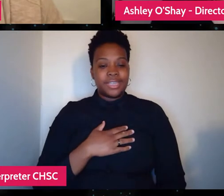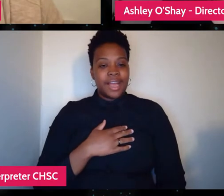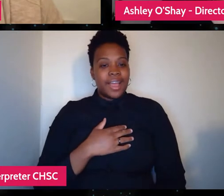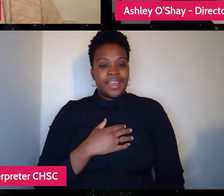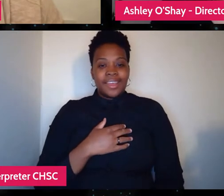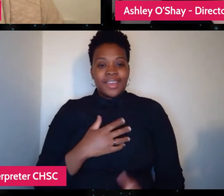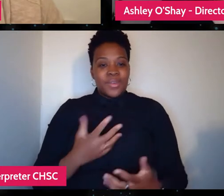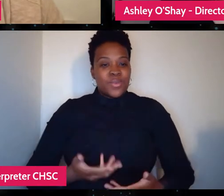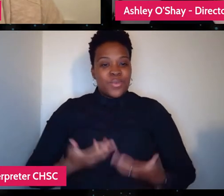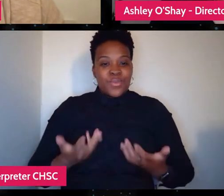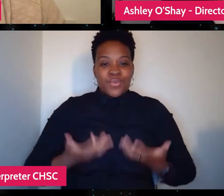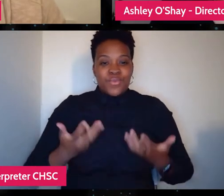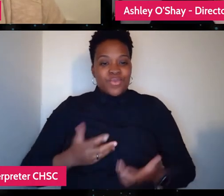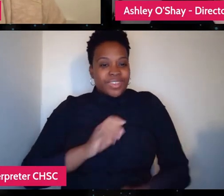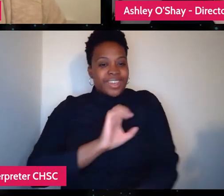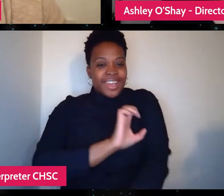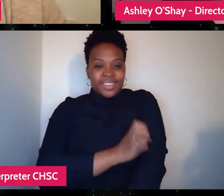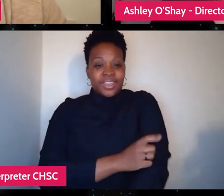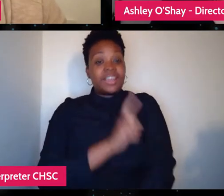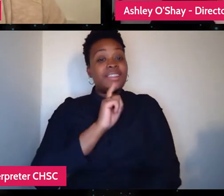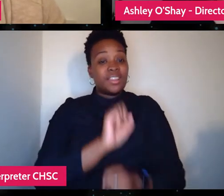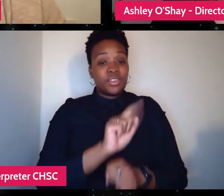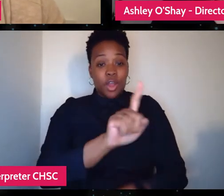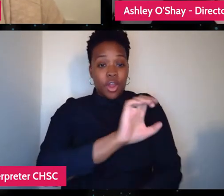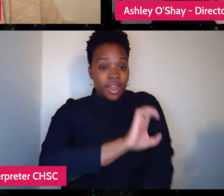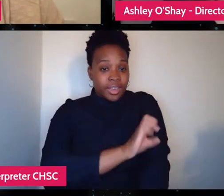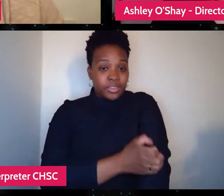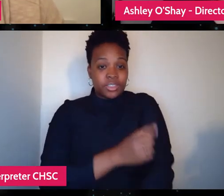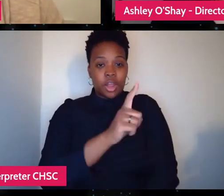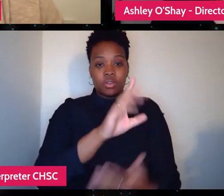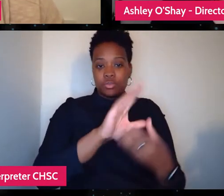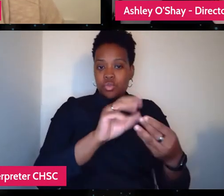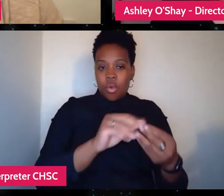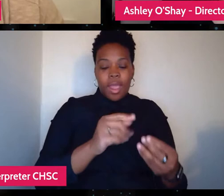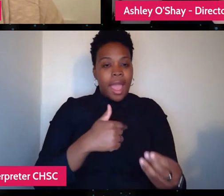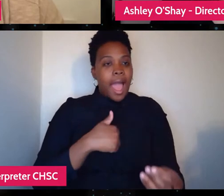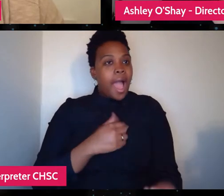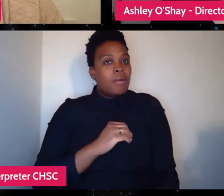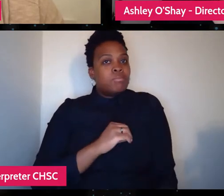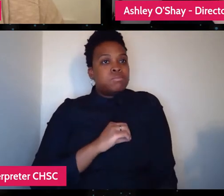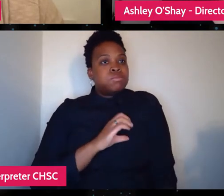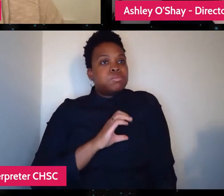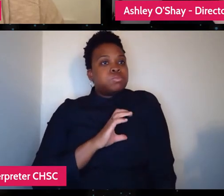energized by her literal energy and her lyricism. And so after I talked